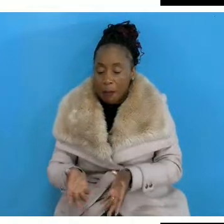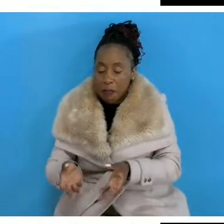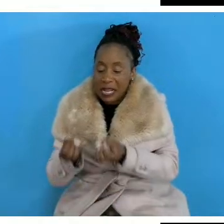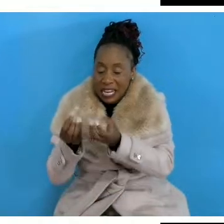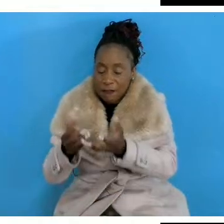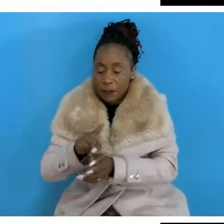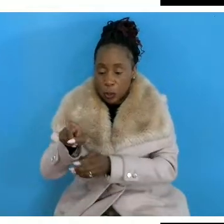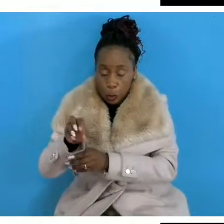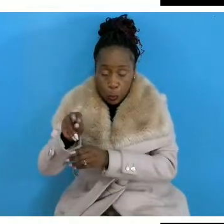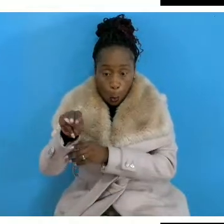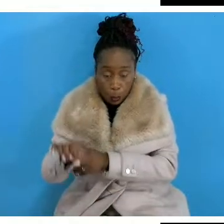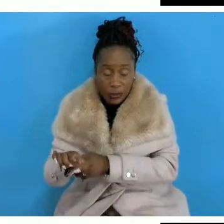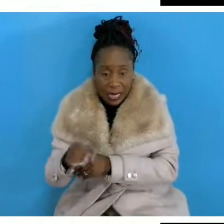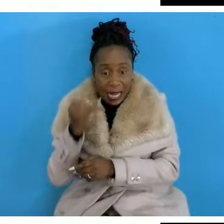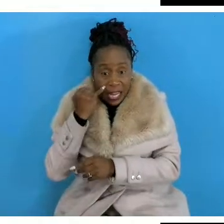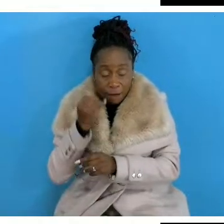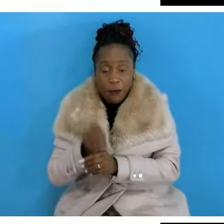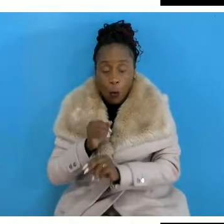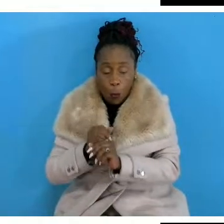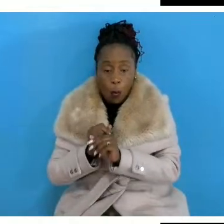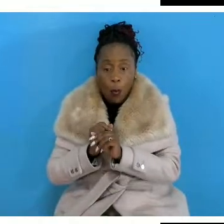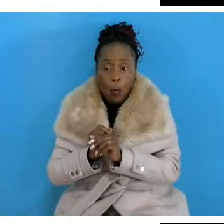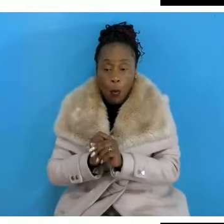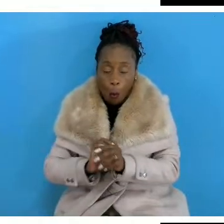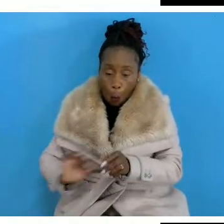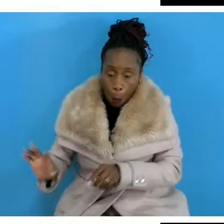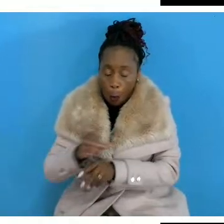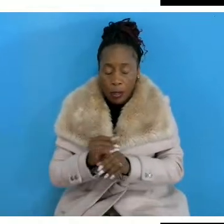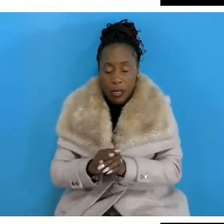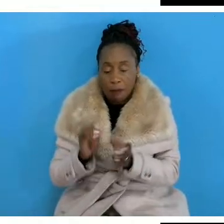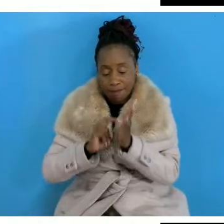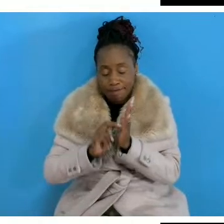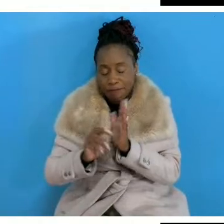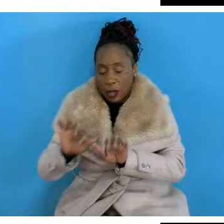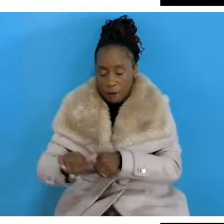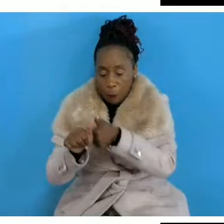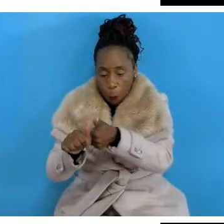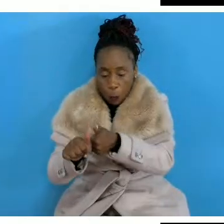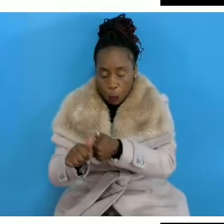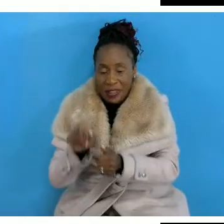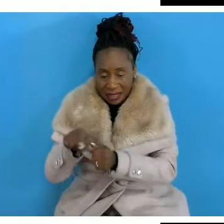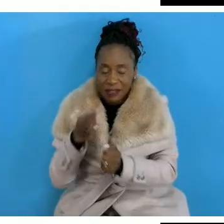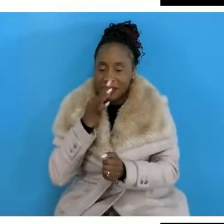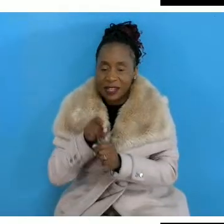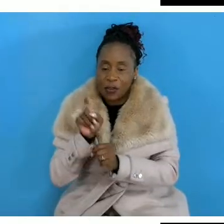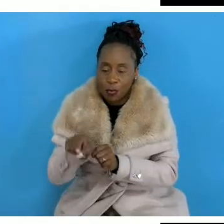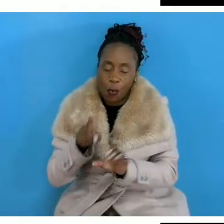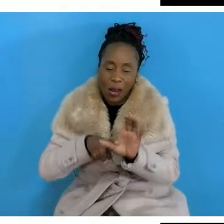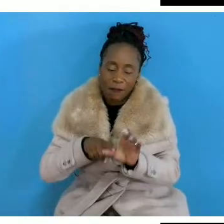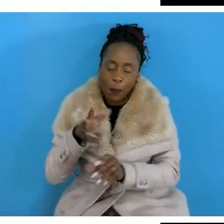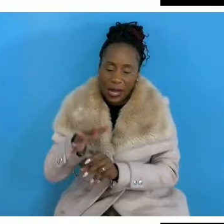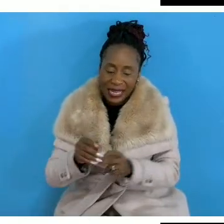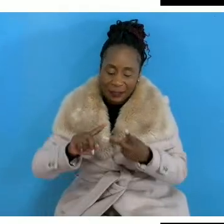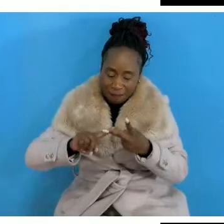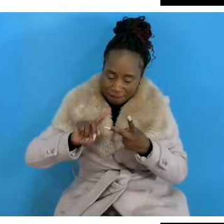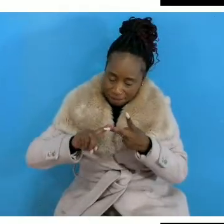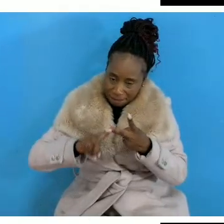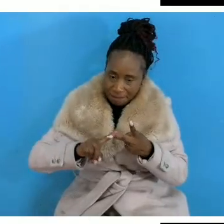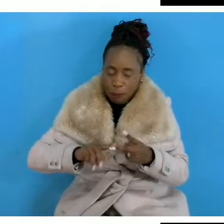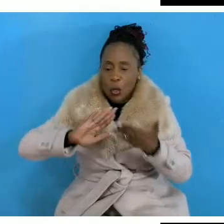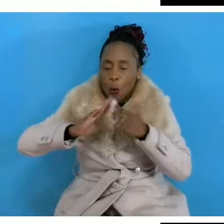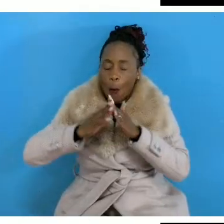If you've complied, and then that's one thing that will take to say then you qualify. The second thing, the community